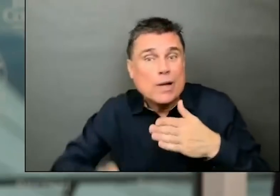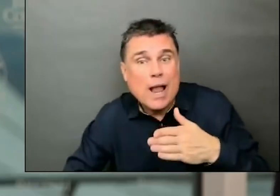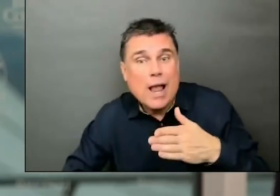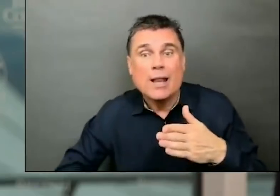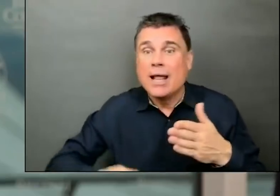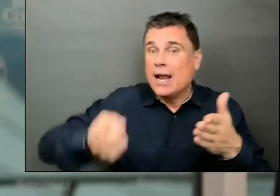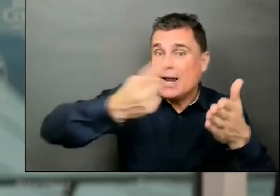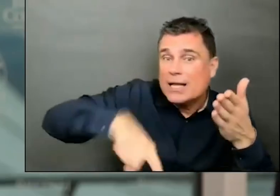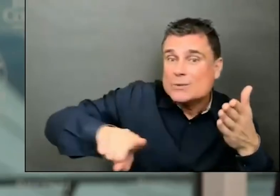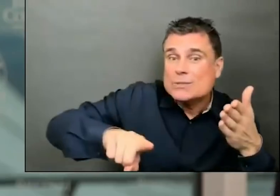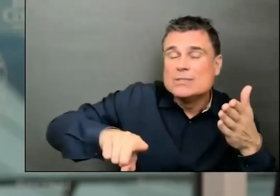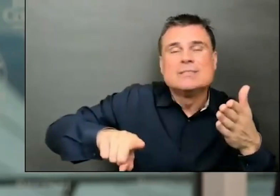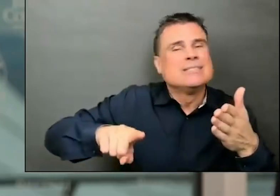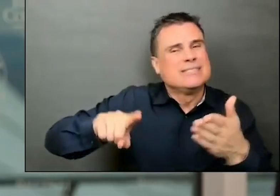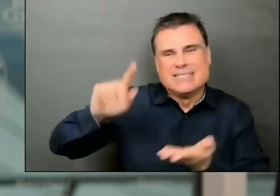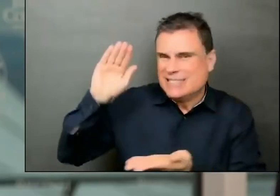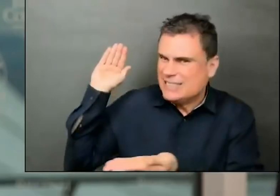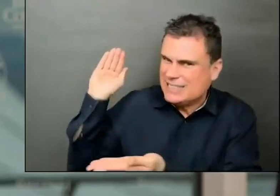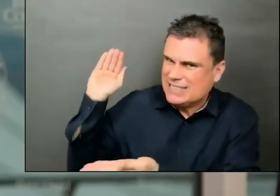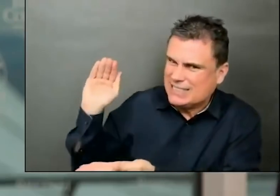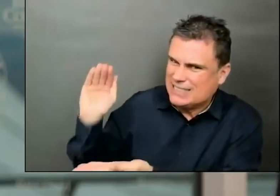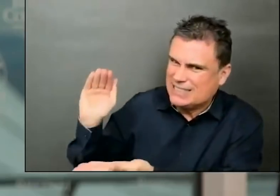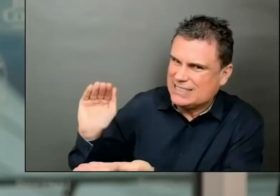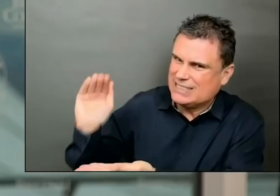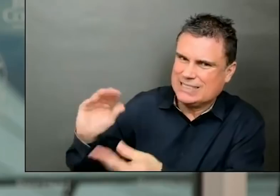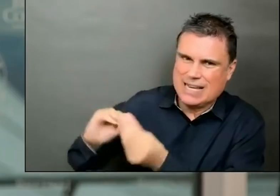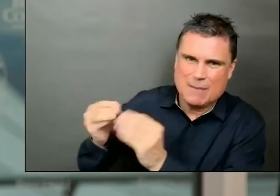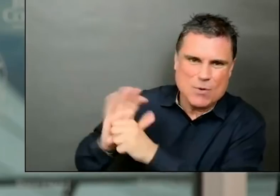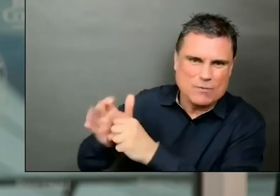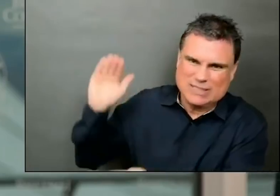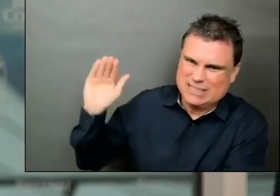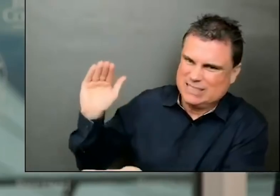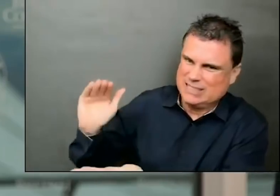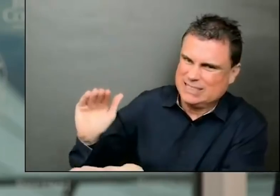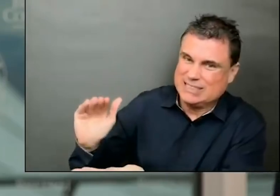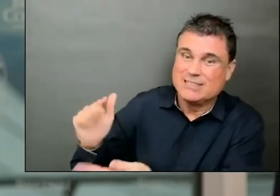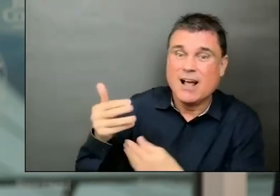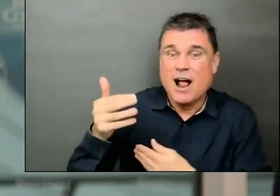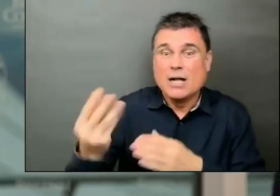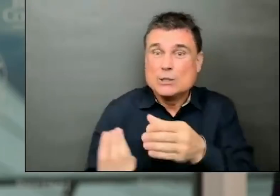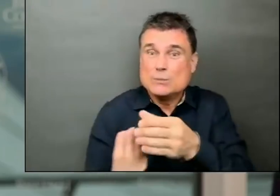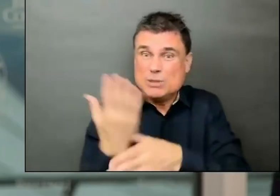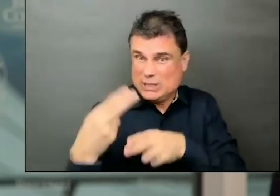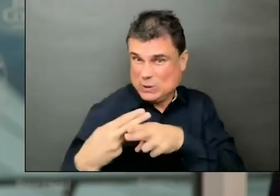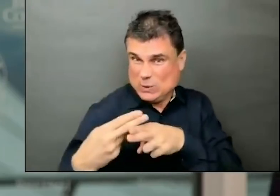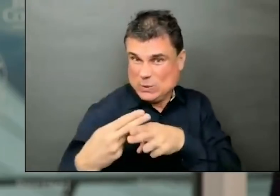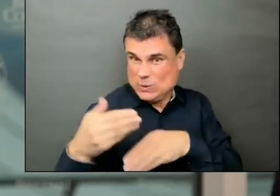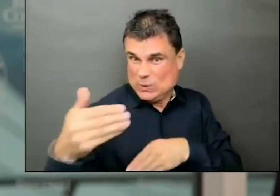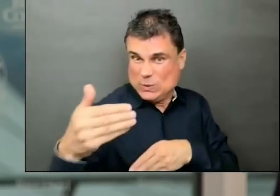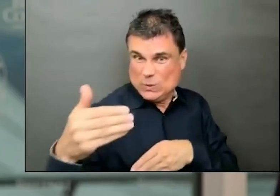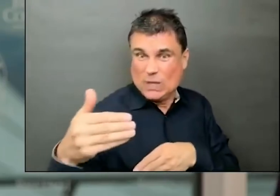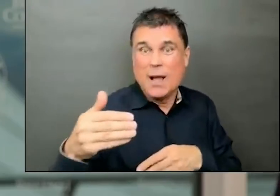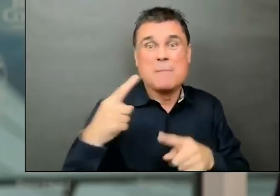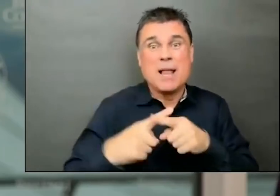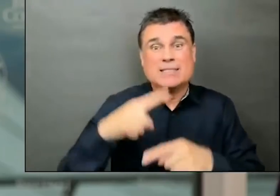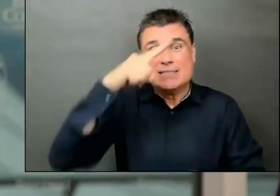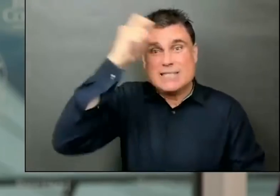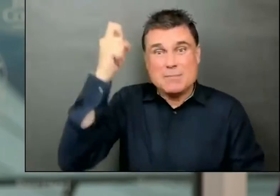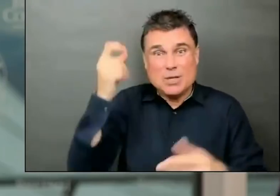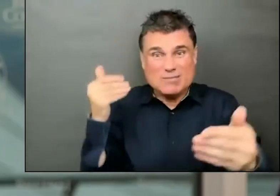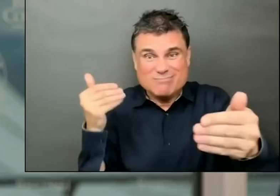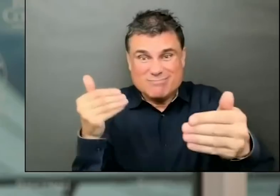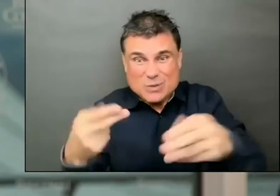brighter, safer days ahead. Spring is coming, the summer is coming. We need to get there